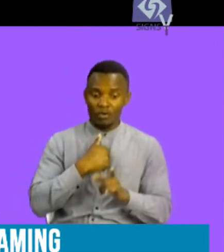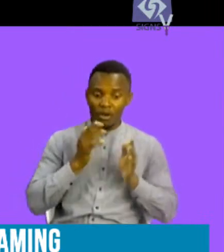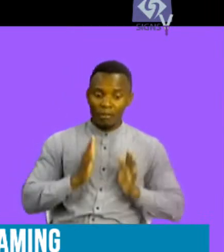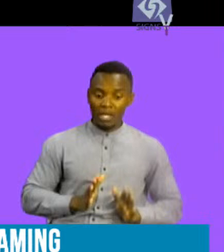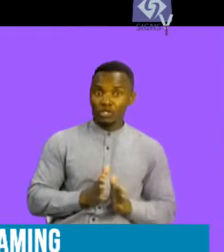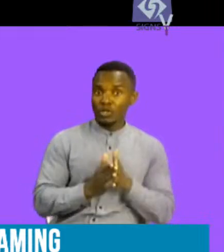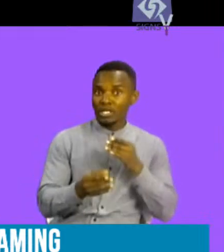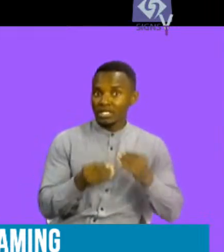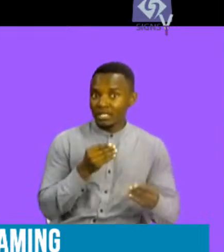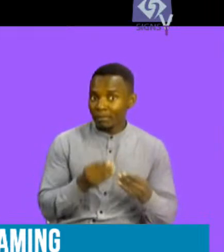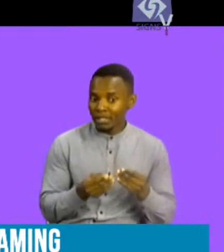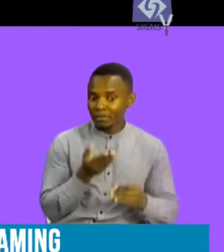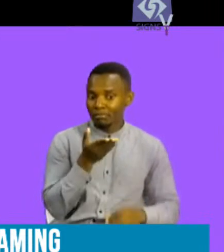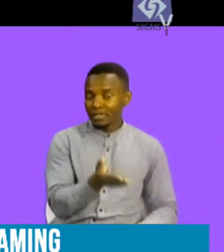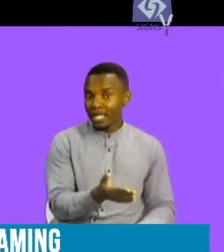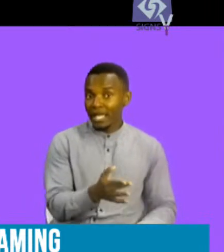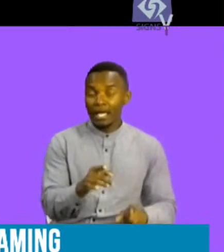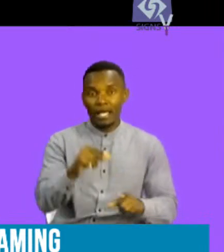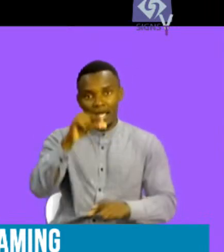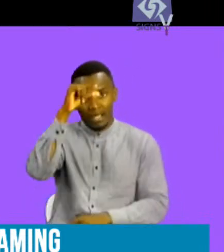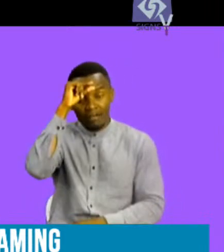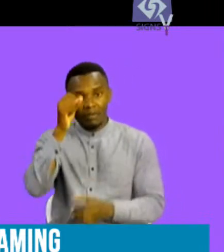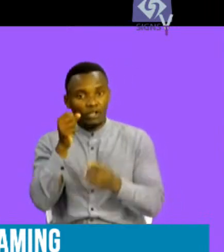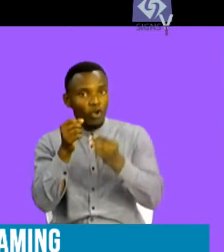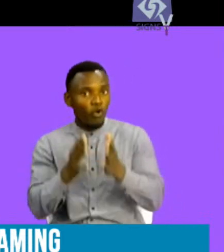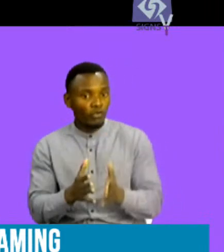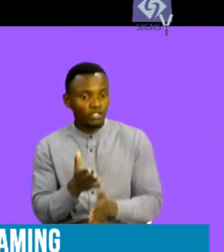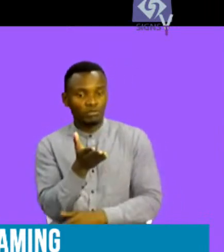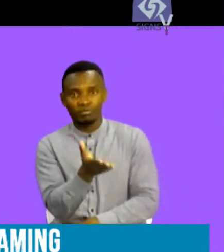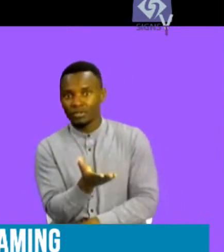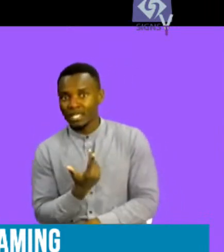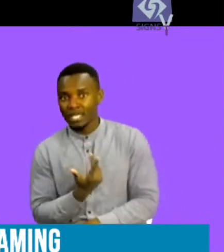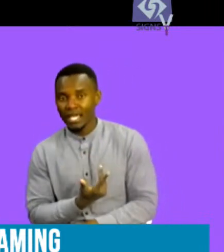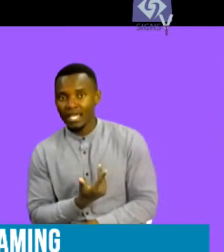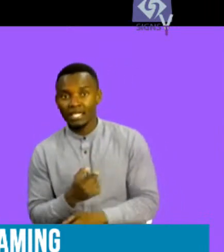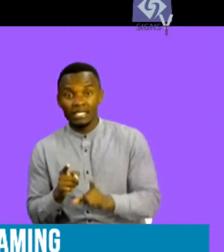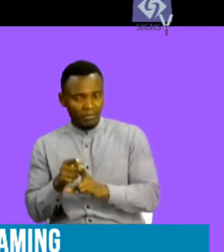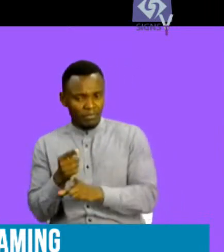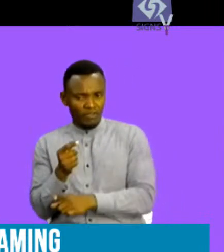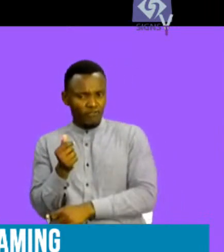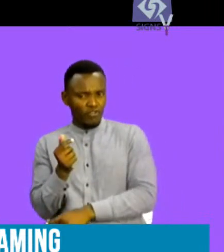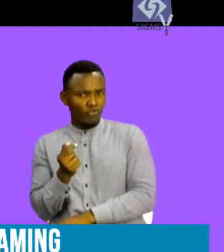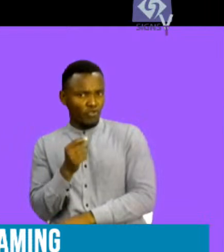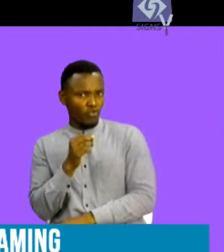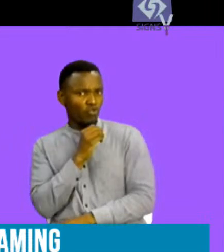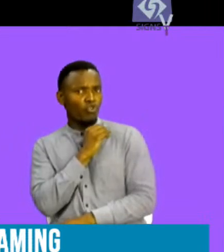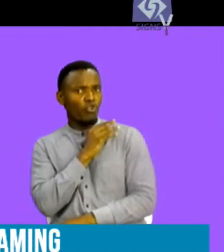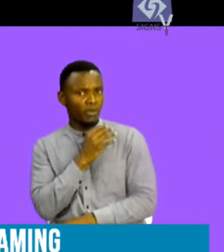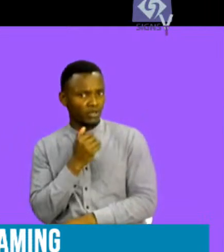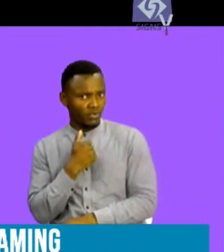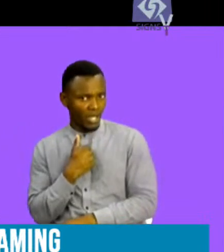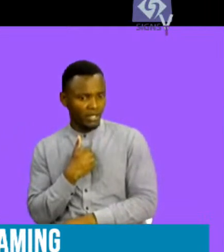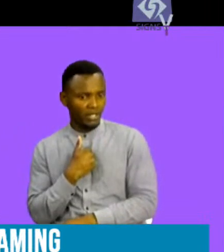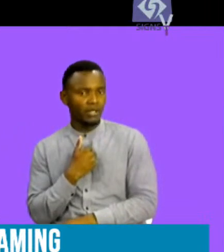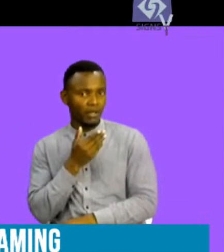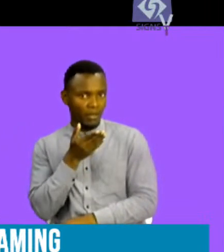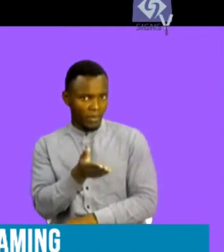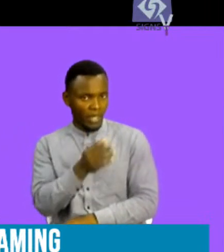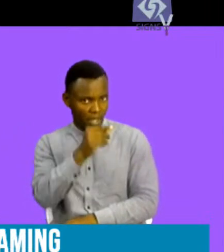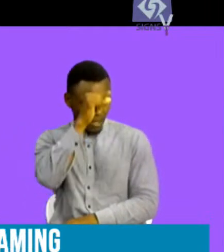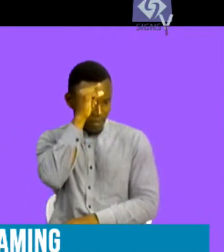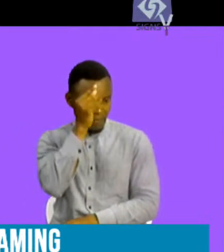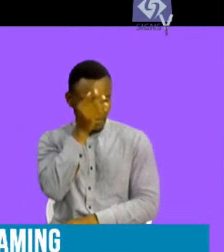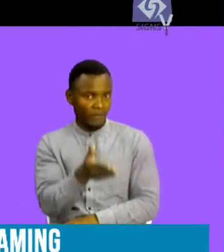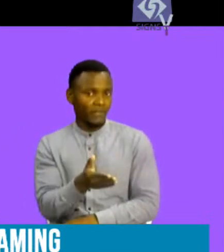attending. We had government officials. So even the few complaints that we have an opportunity for the government to